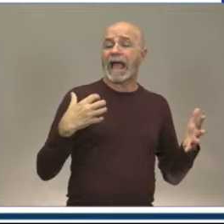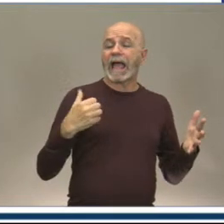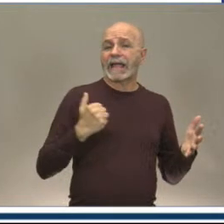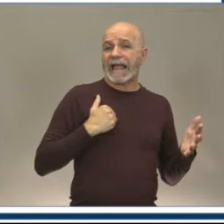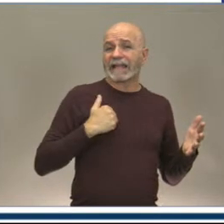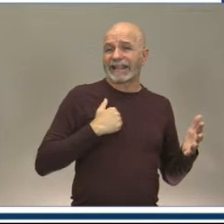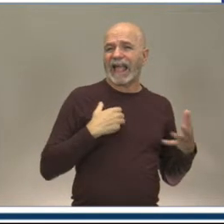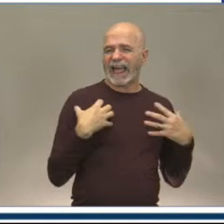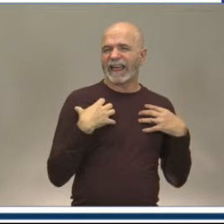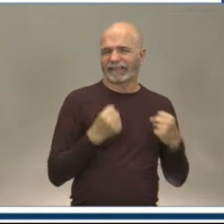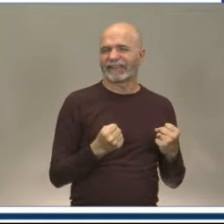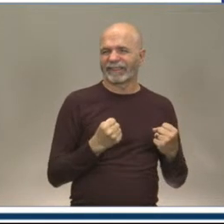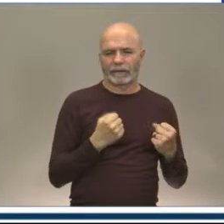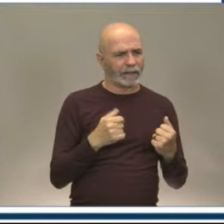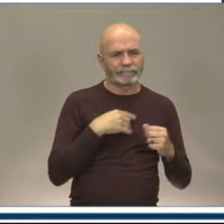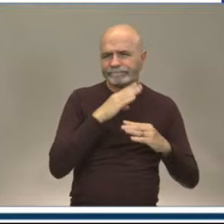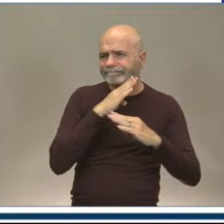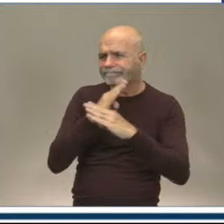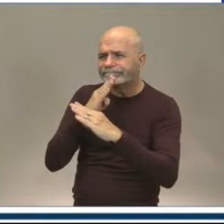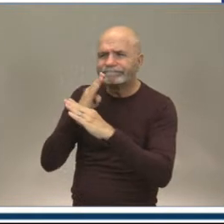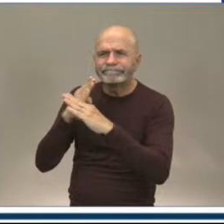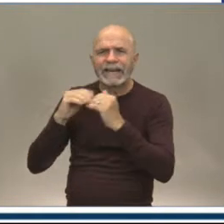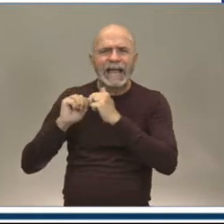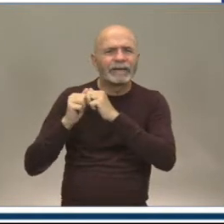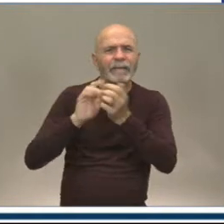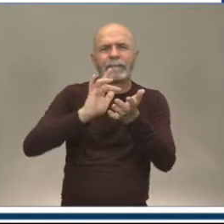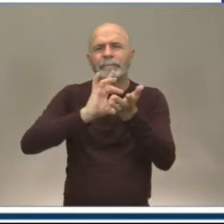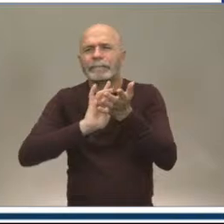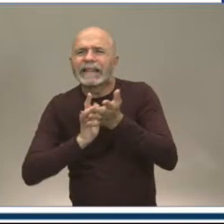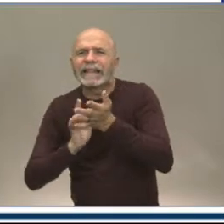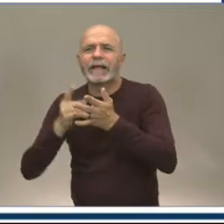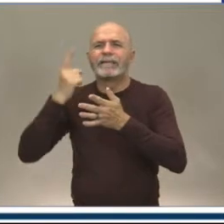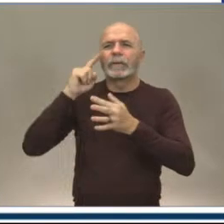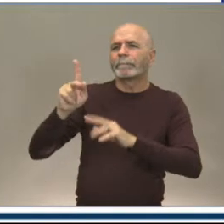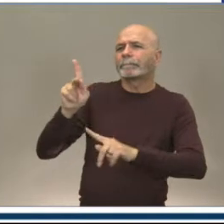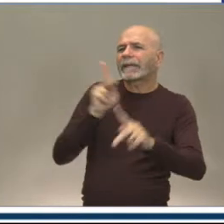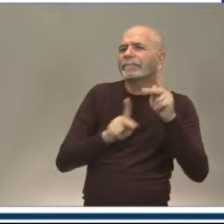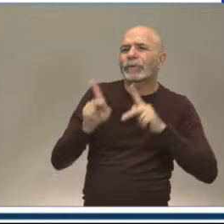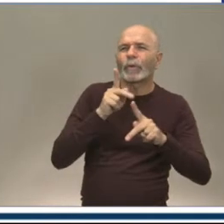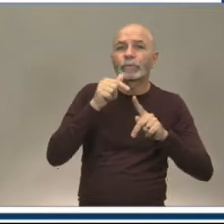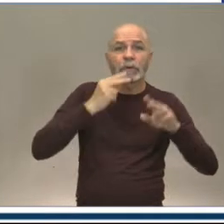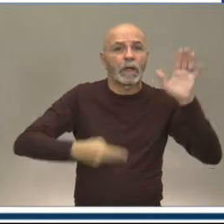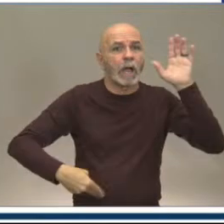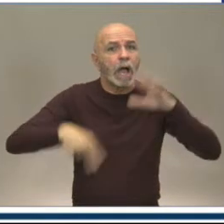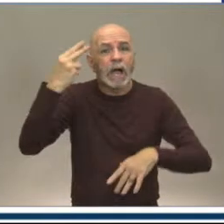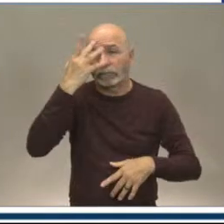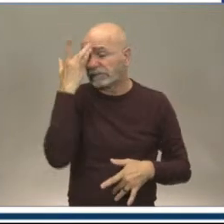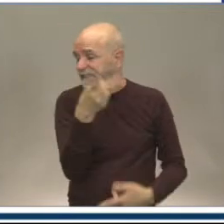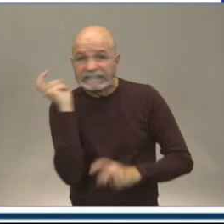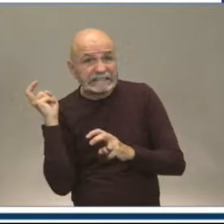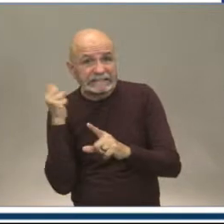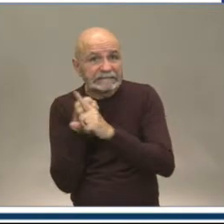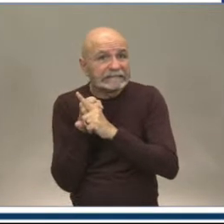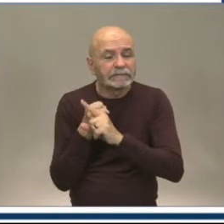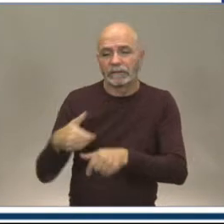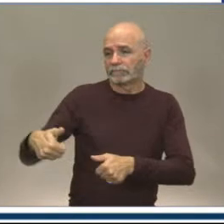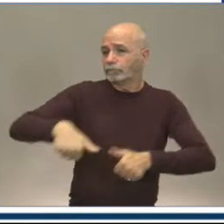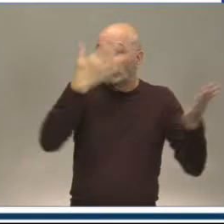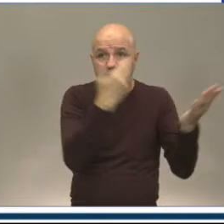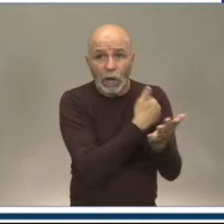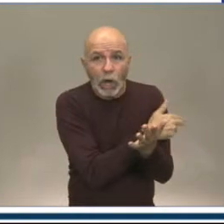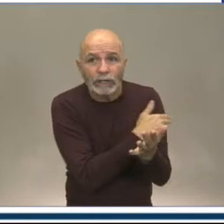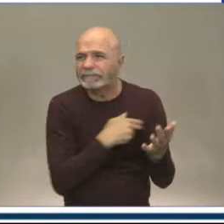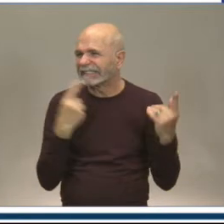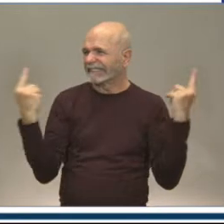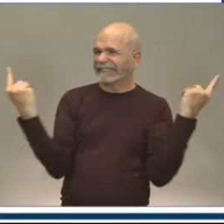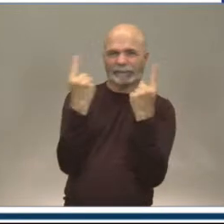that were meant to be provided early for people who come down with COVID and are at high risk of serious progression and hospitalization. And